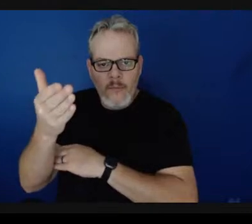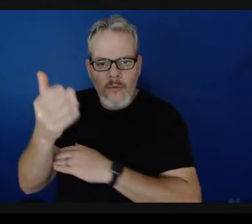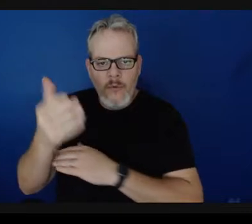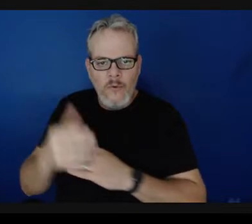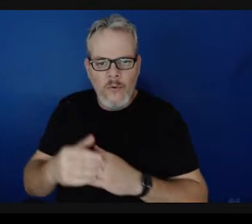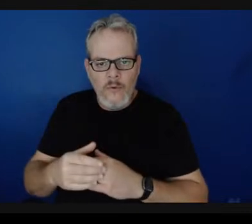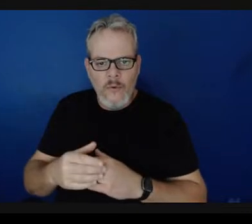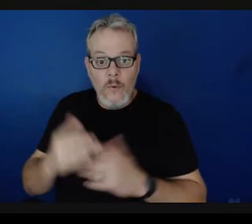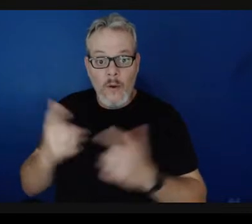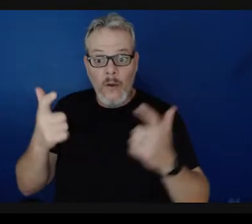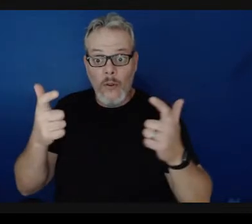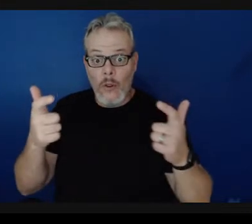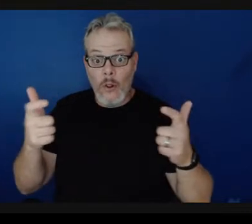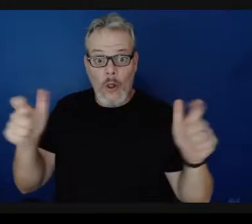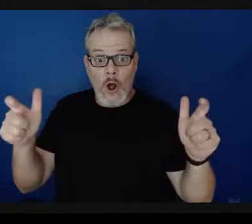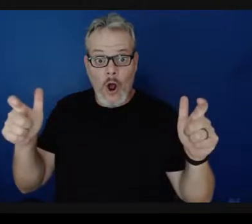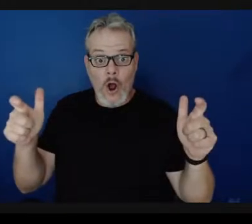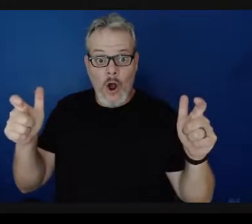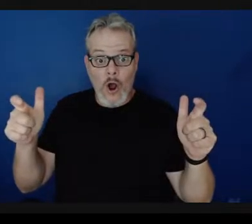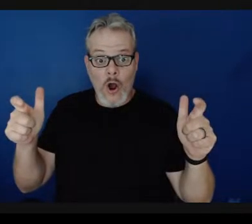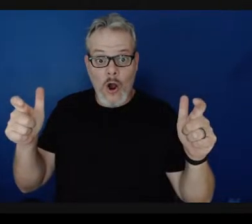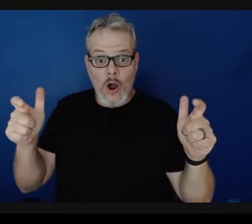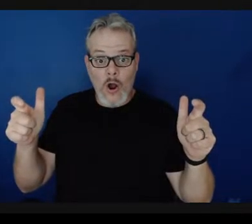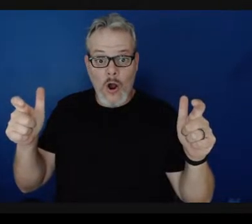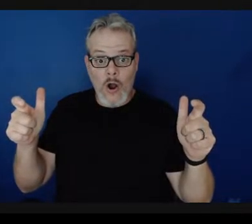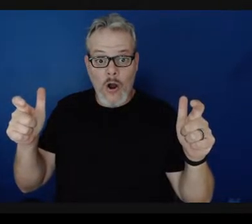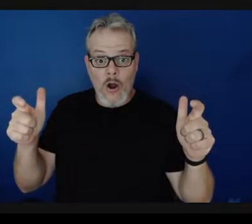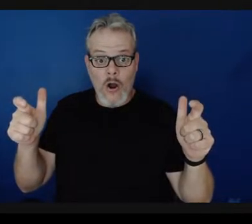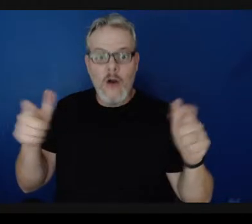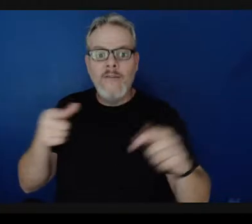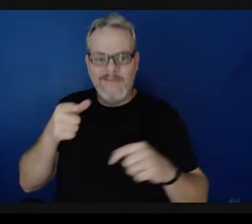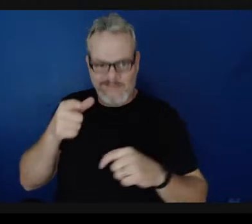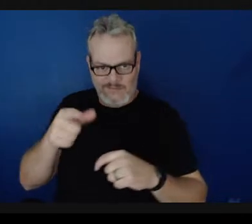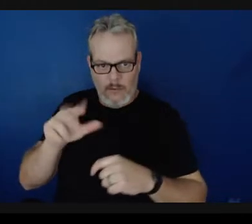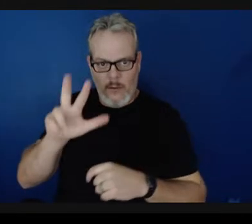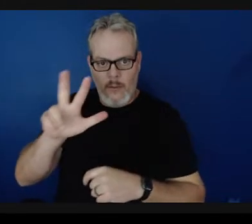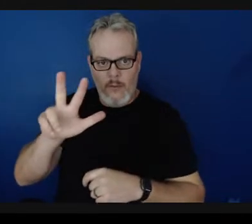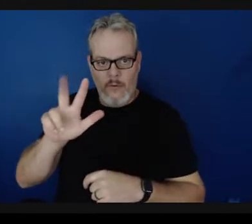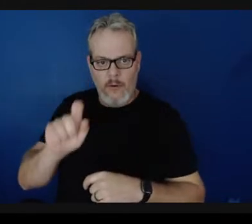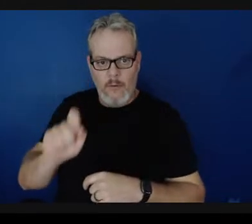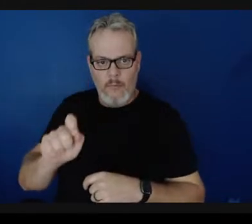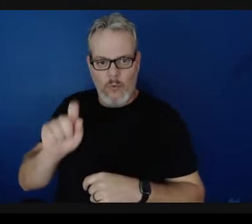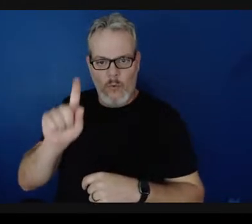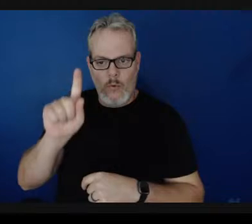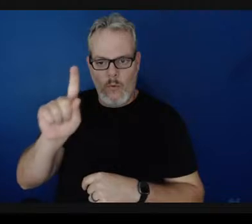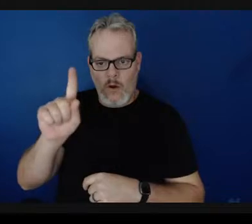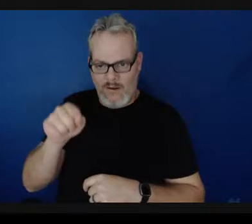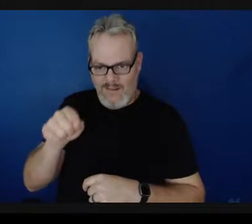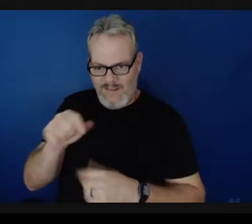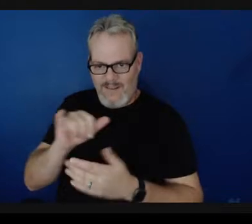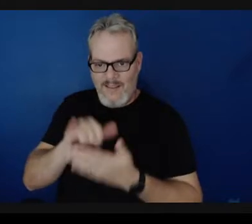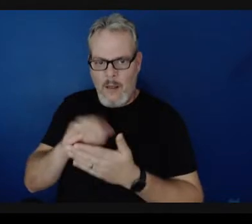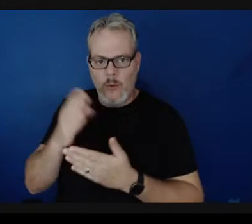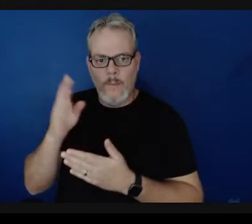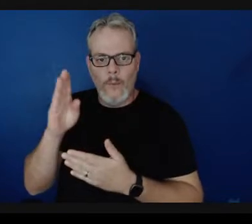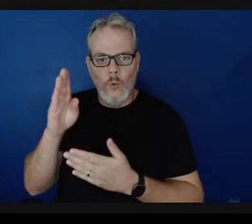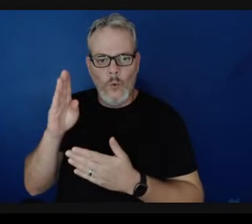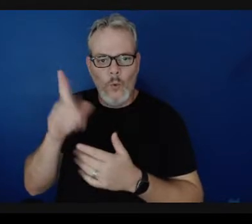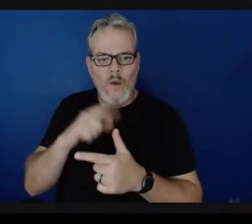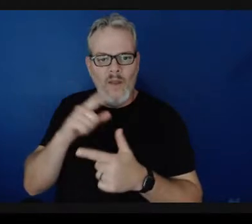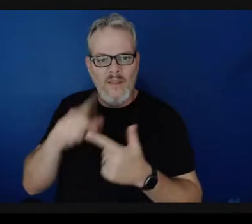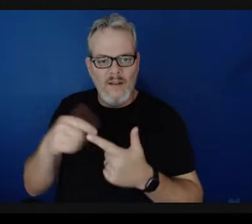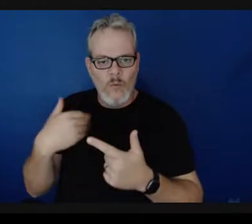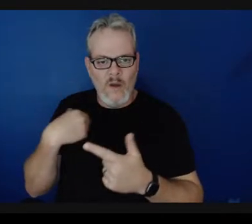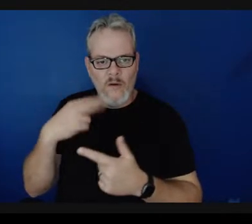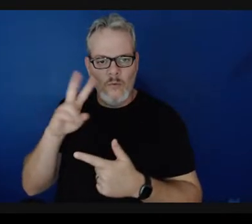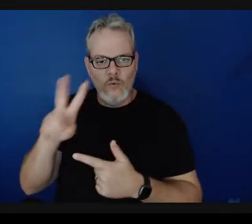And the largest one, if we sort it this way, in here was a 3.1. That was down there, followed by a